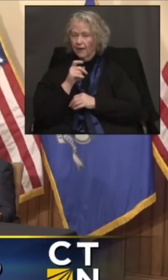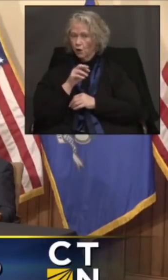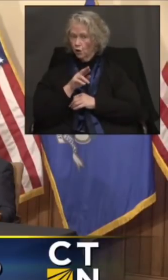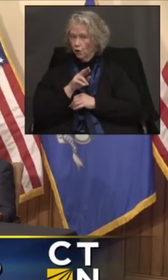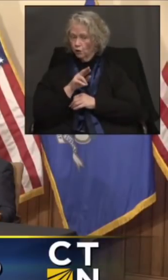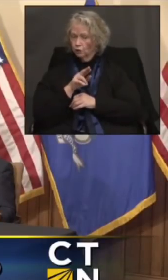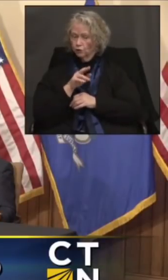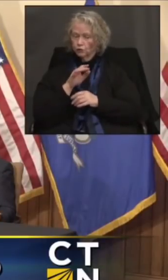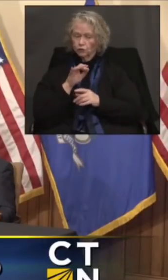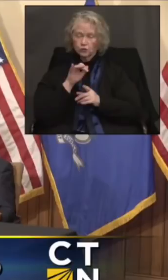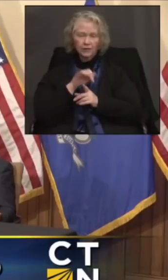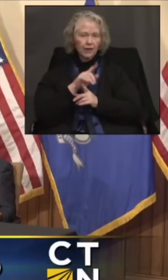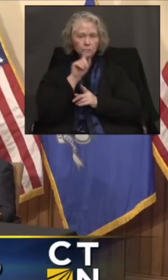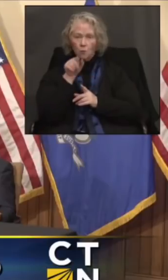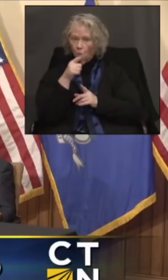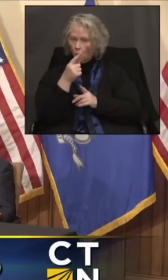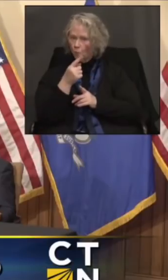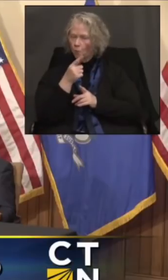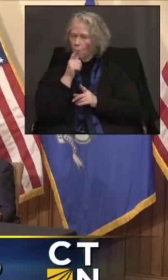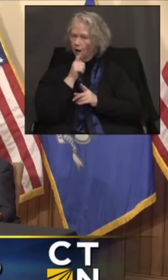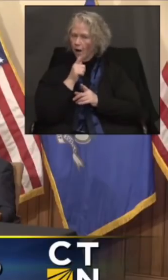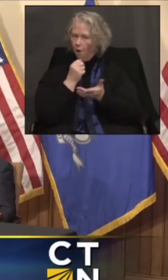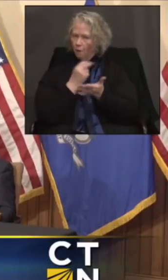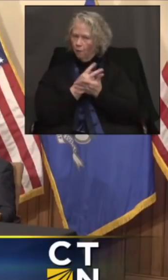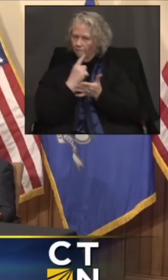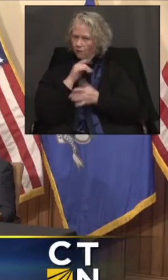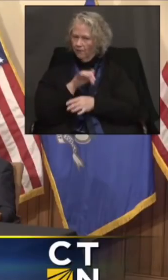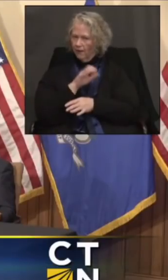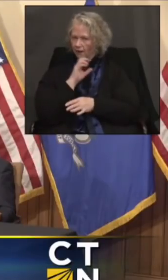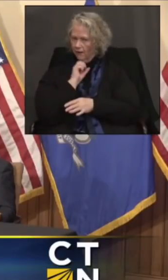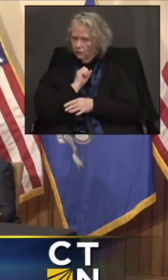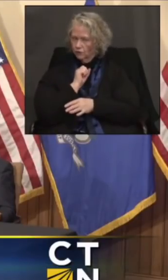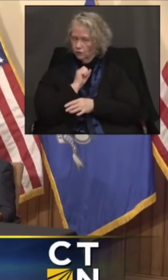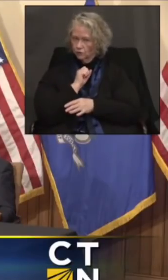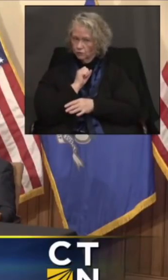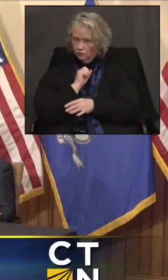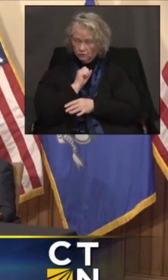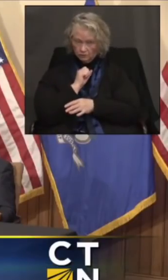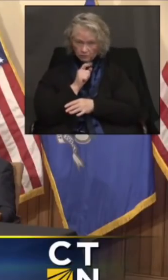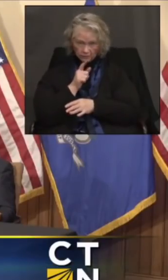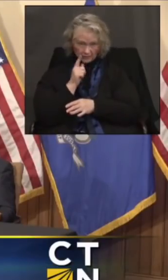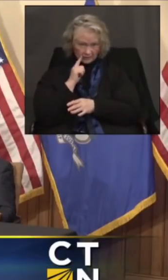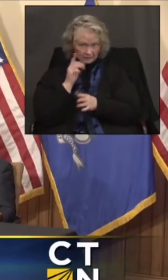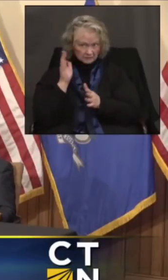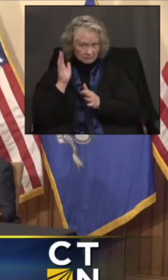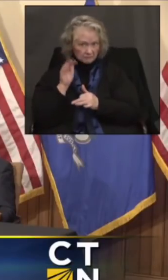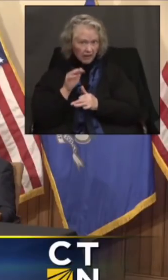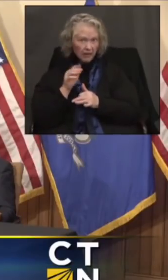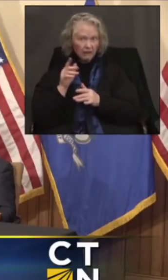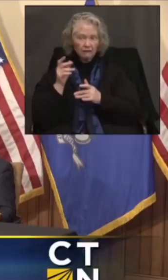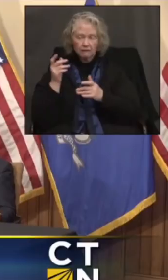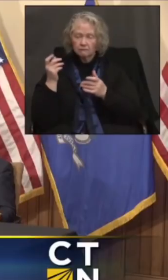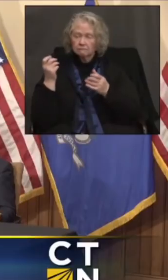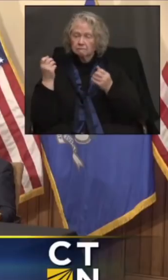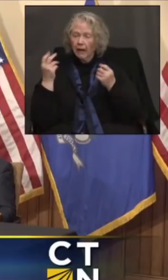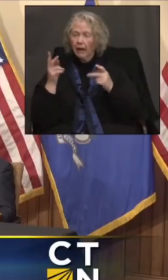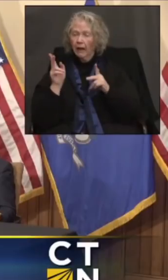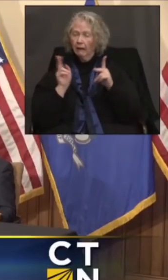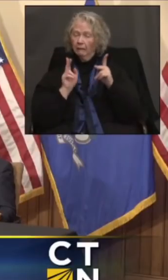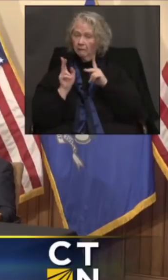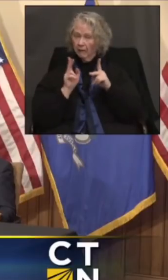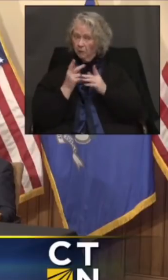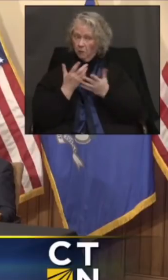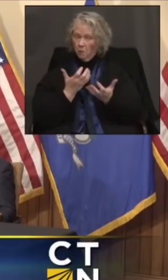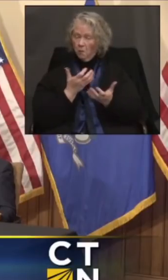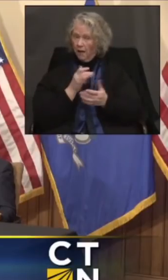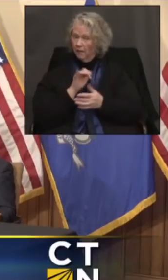that is approved for those two ages. Do you expect a rush on those doses, or is there going to be an increase in shipments when it comes to